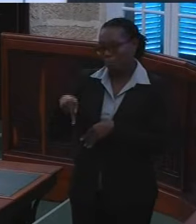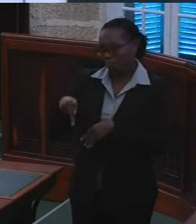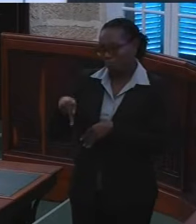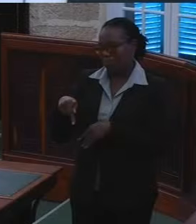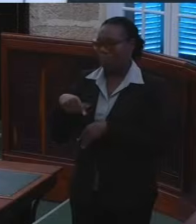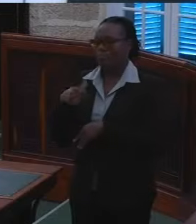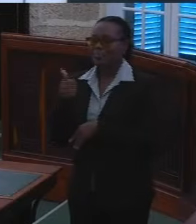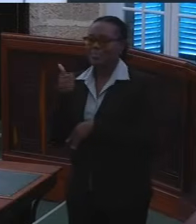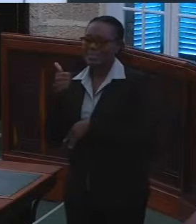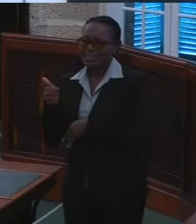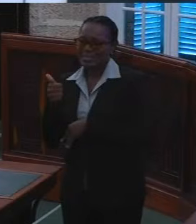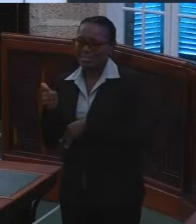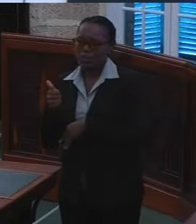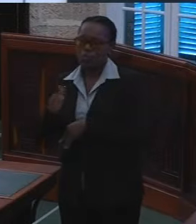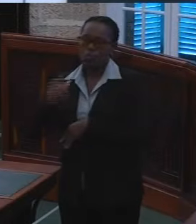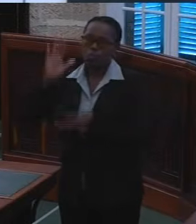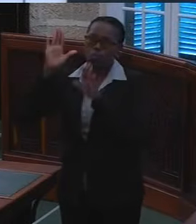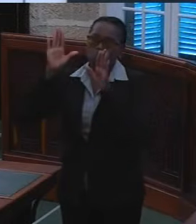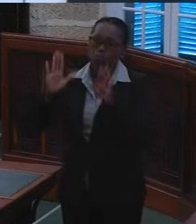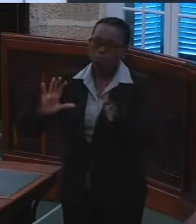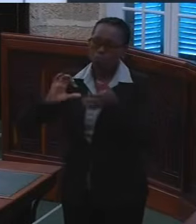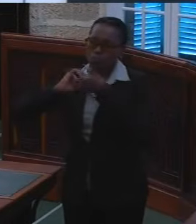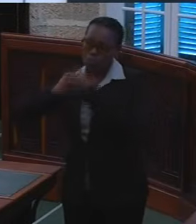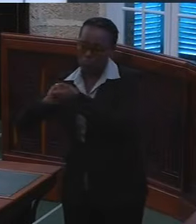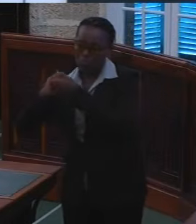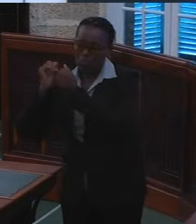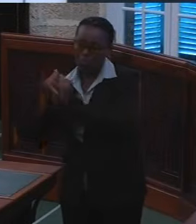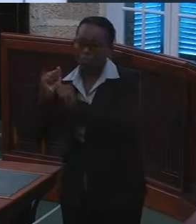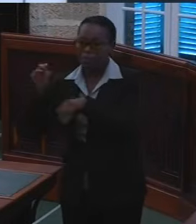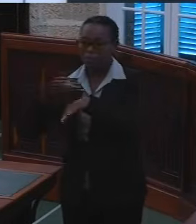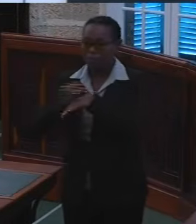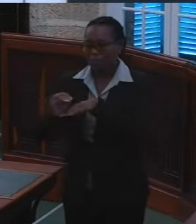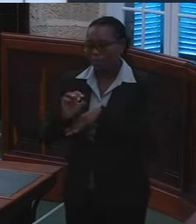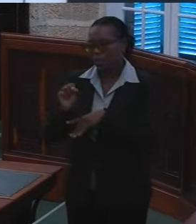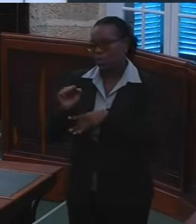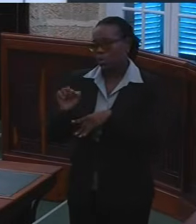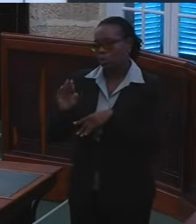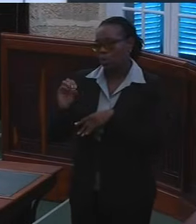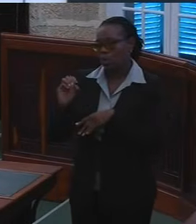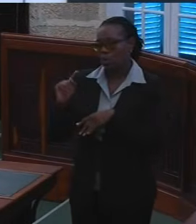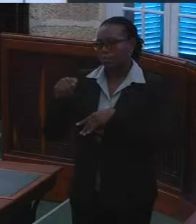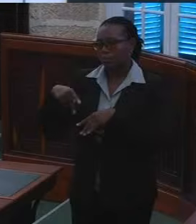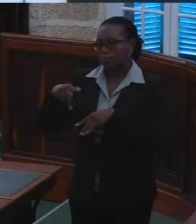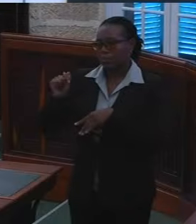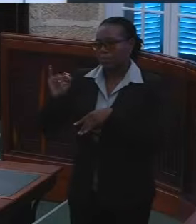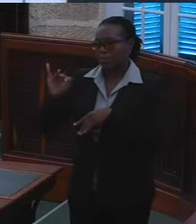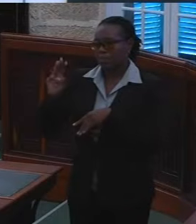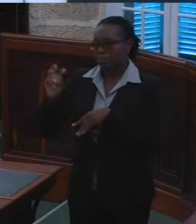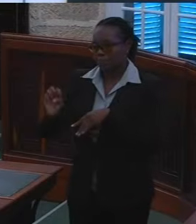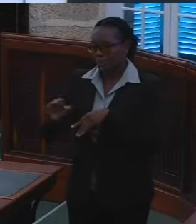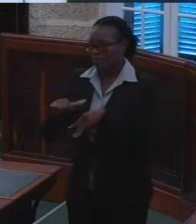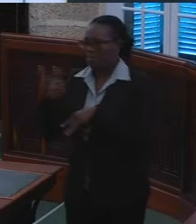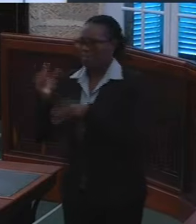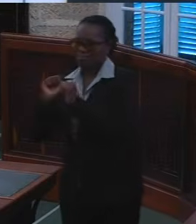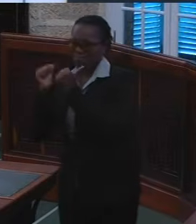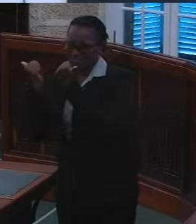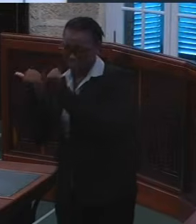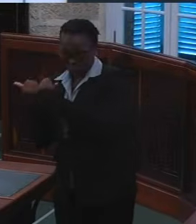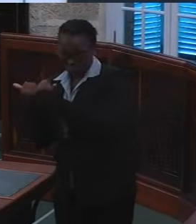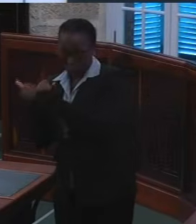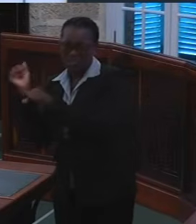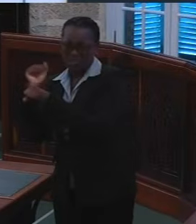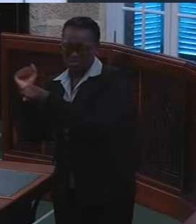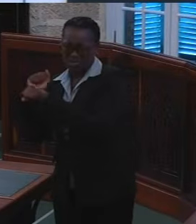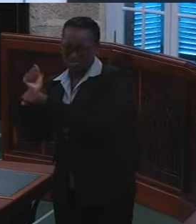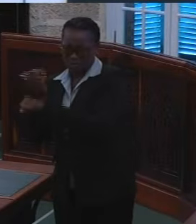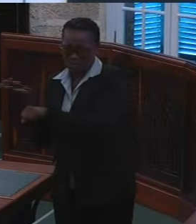has been a sterling partner to the ministry, the Seroptimists, and all the other agencies that do this kind of work,